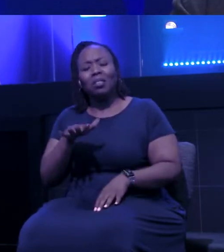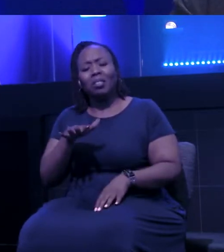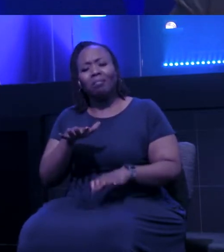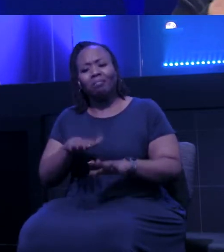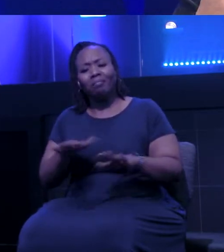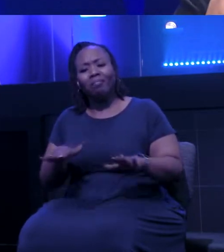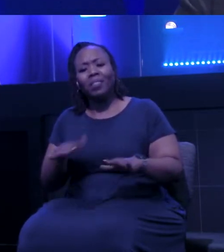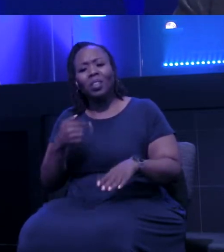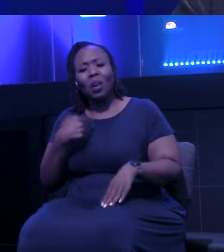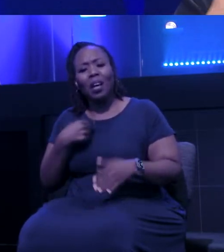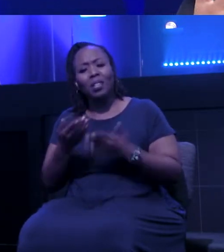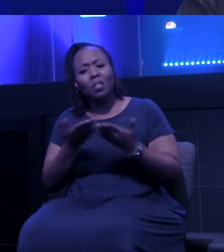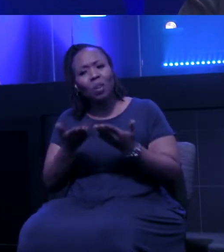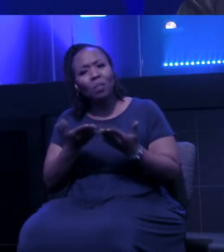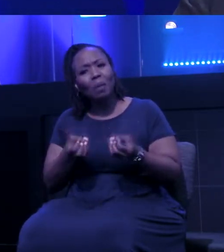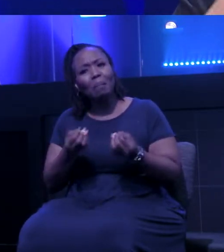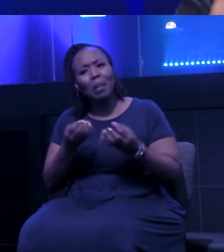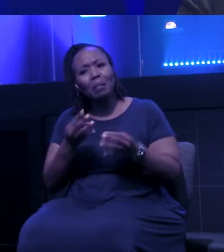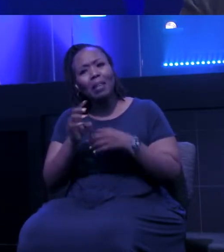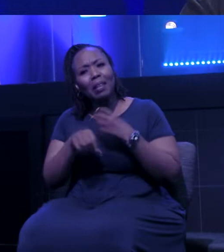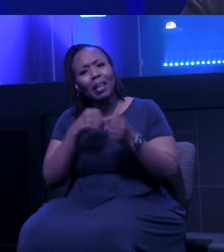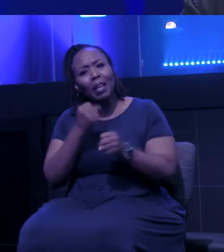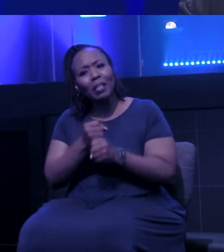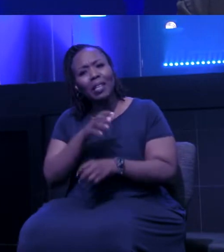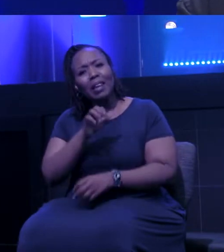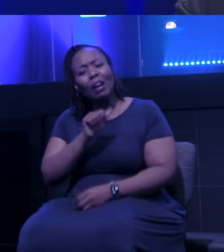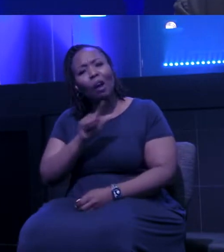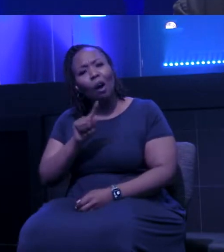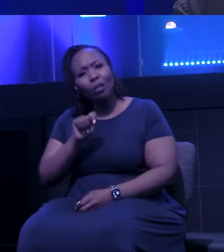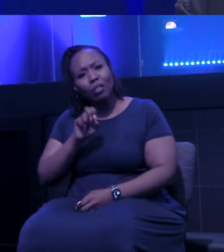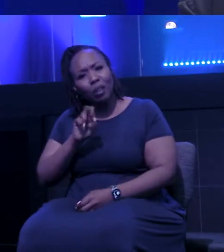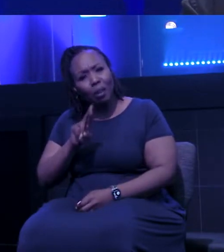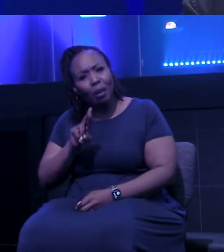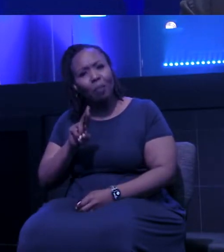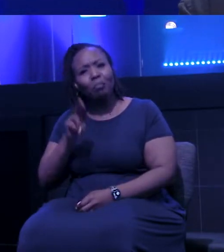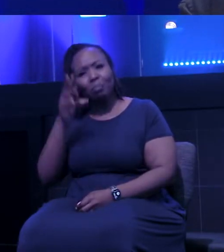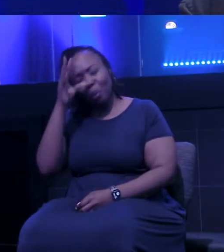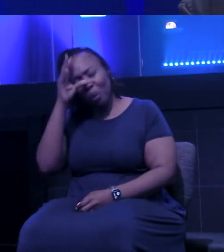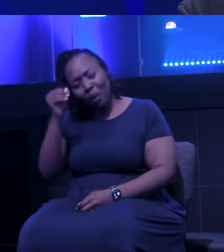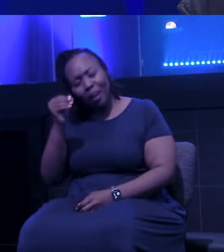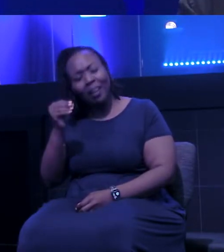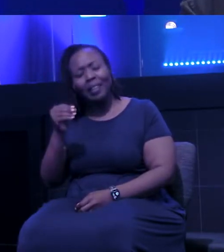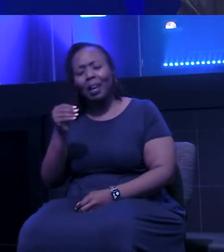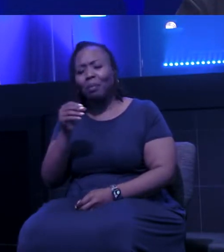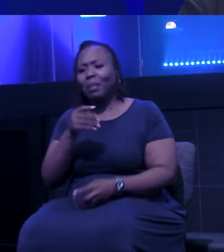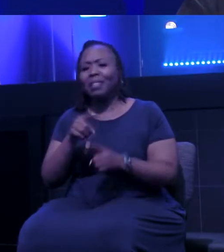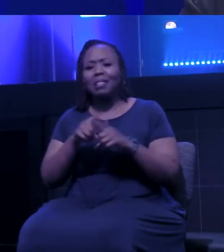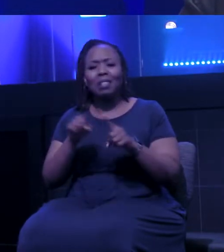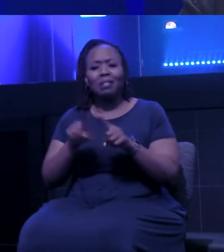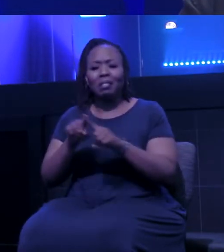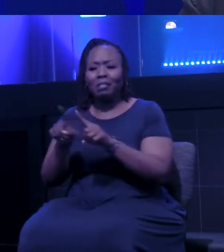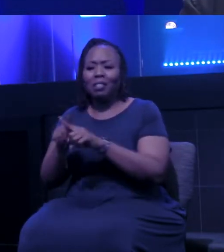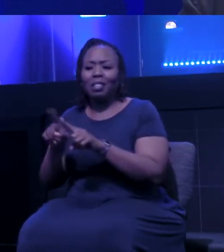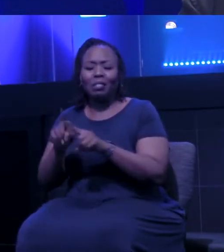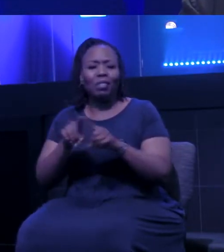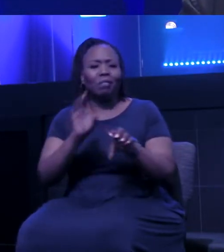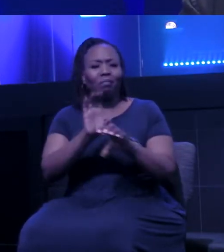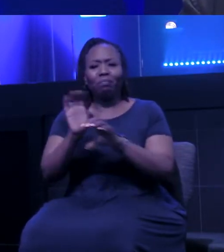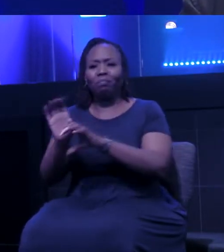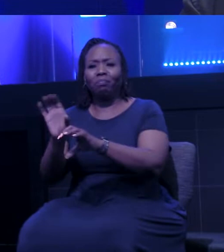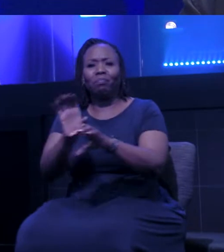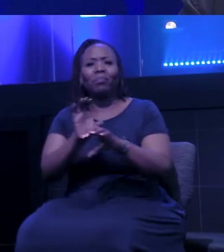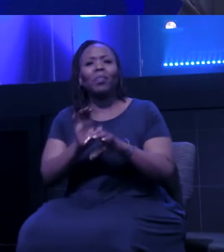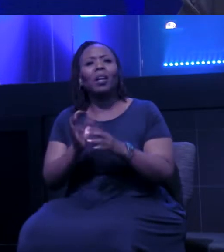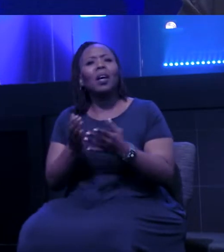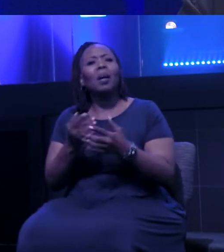And so I served for many years as an altar boy. And they would send me to different monasteries and different things like that. And but as I shared